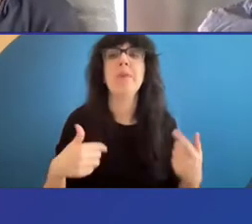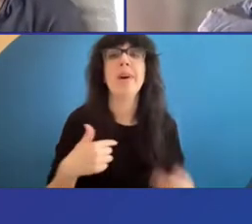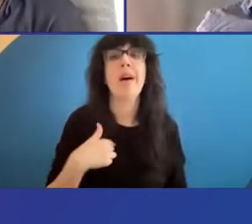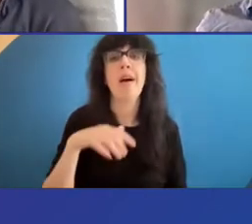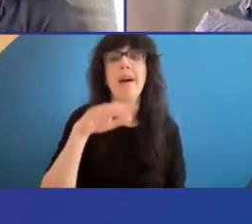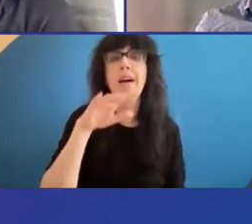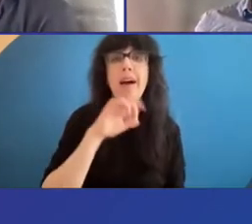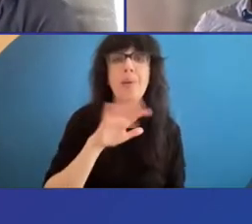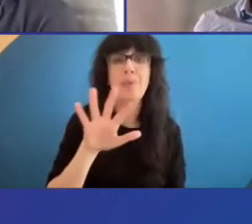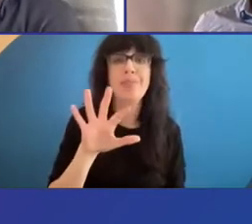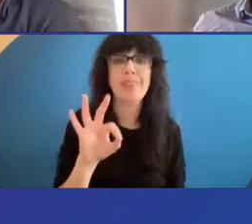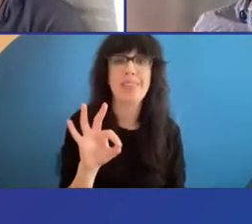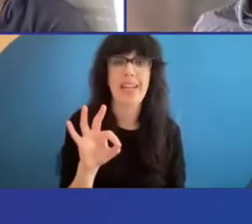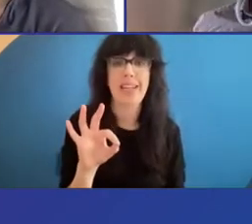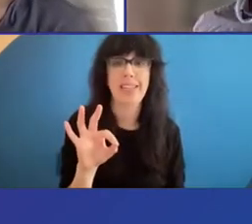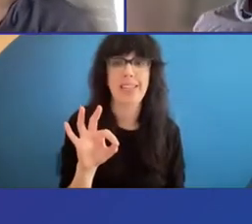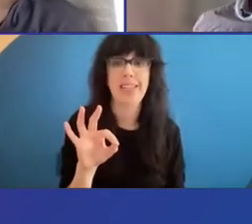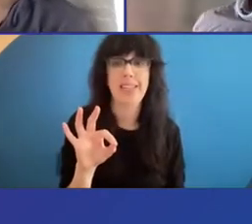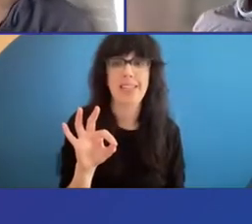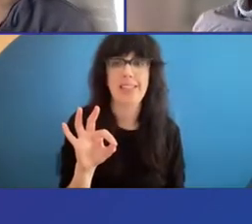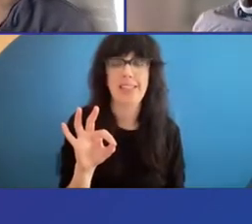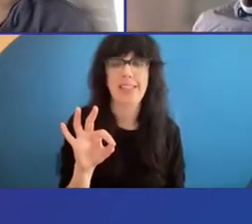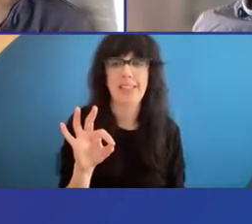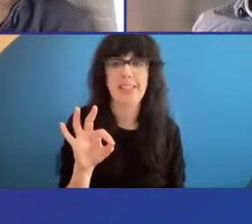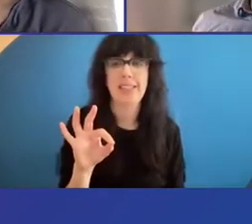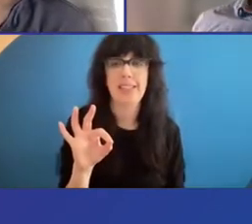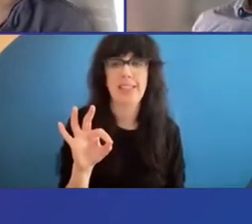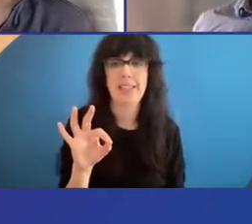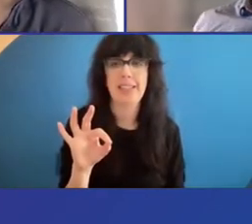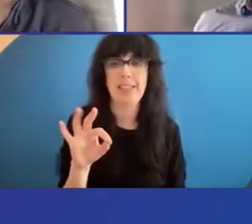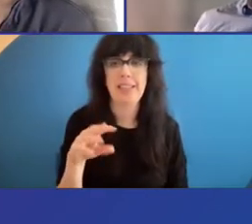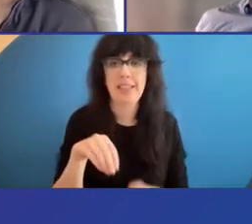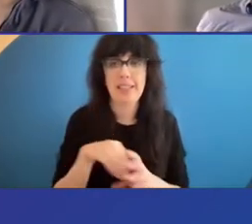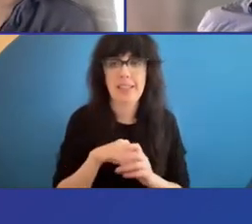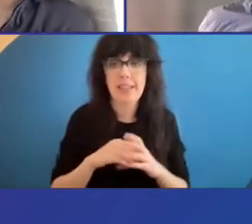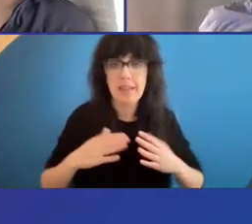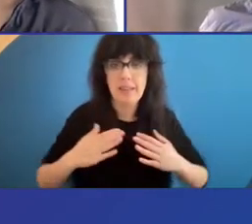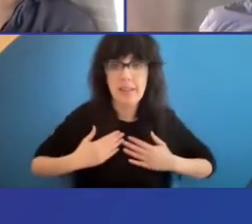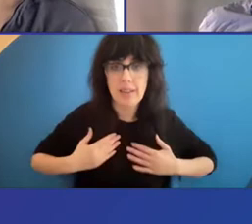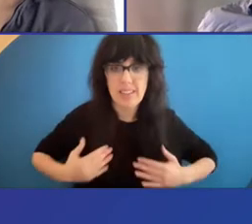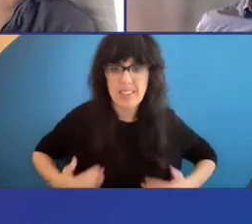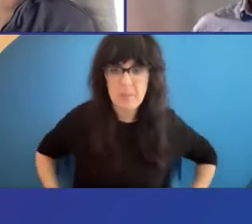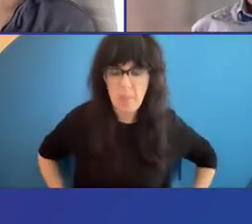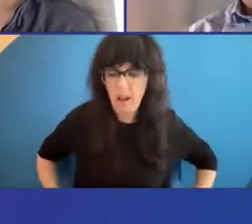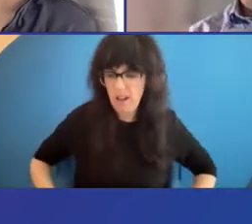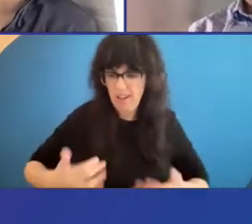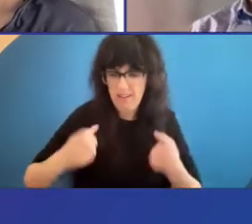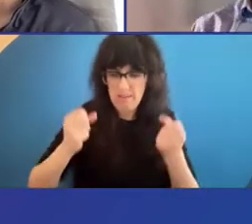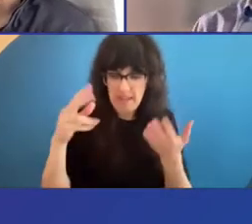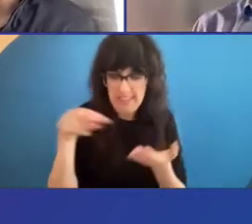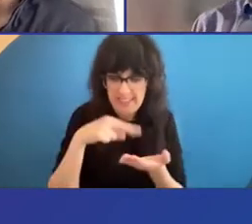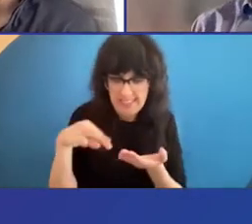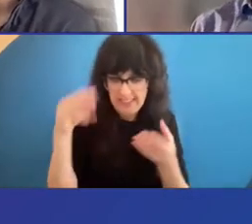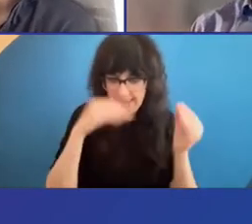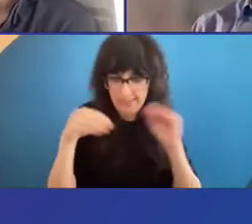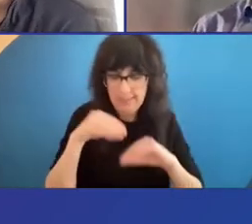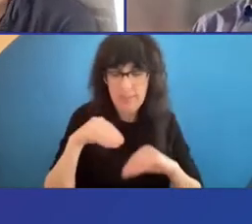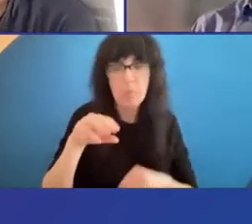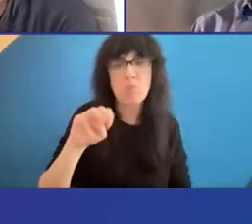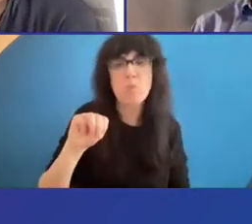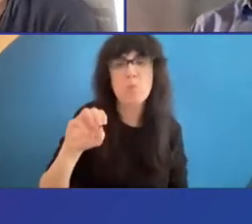59 in this body of dancing molecular states,